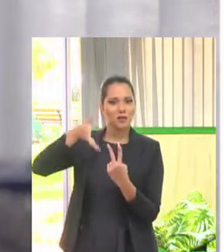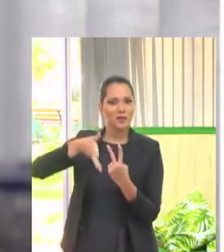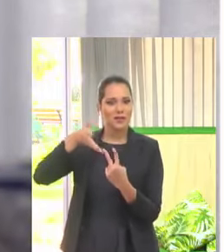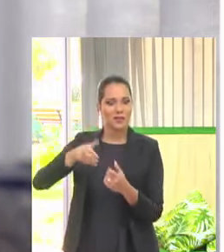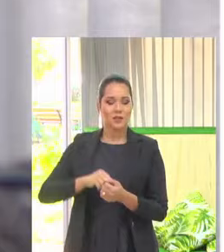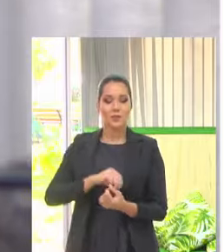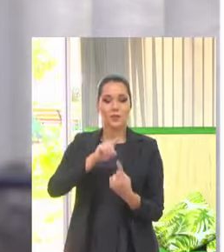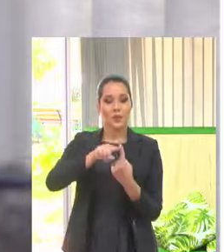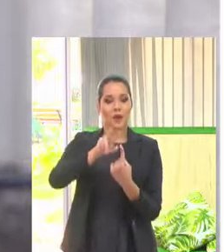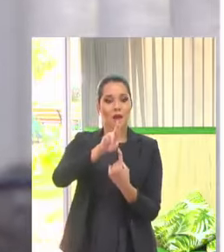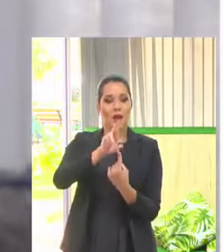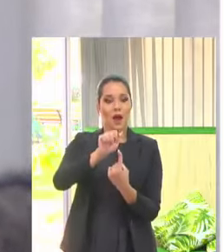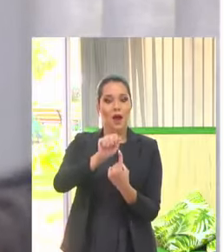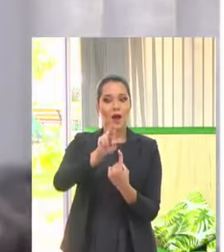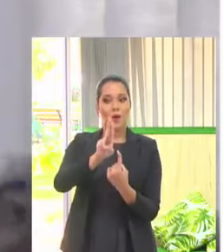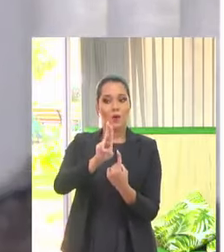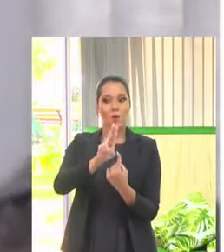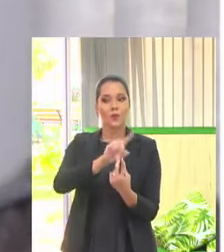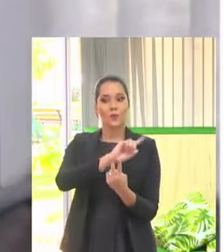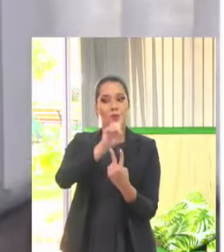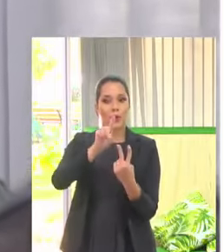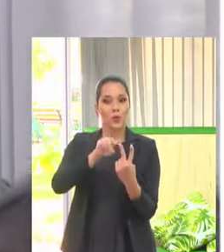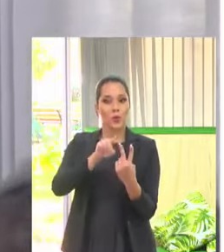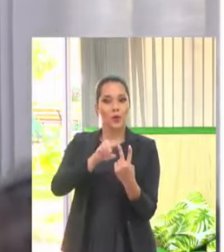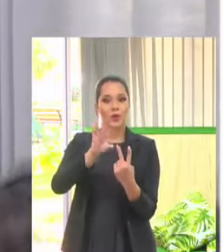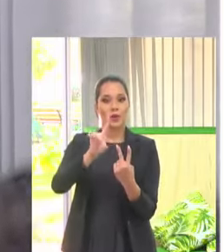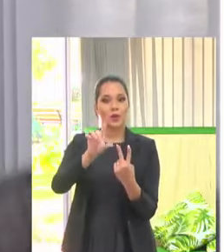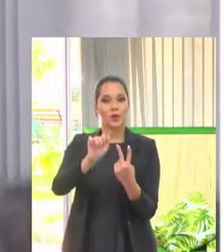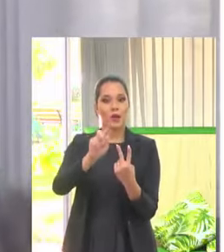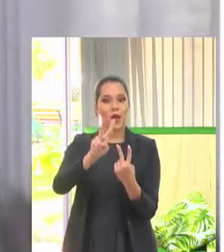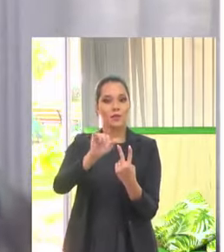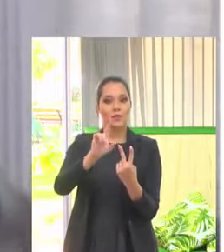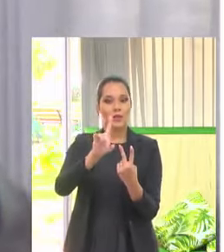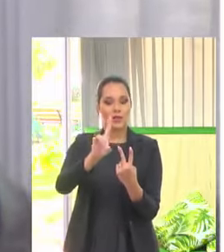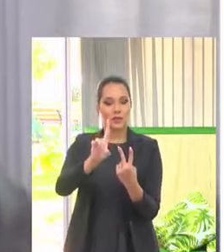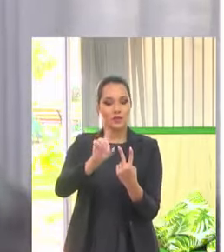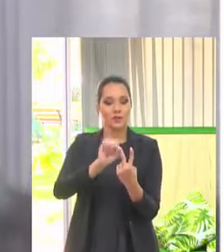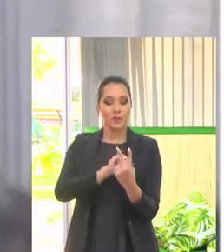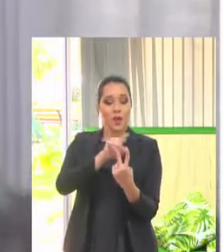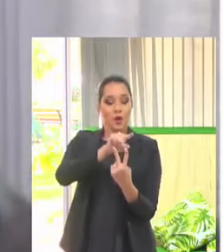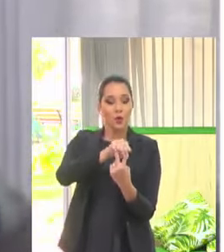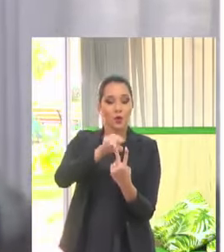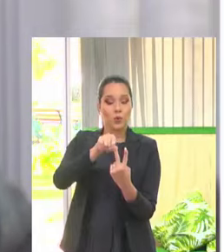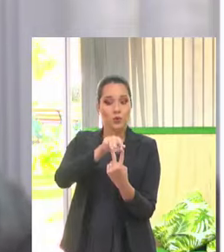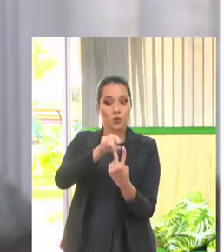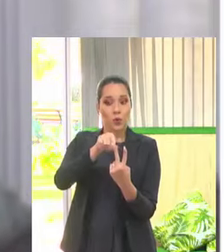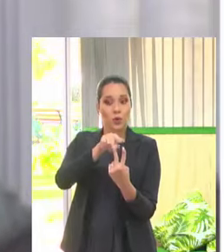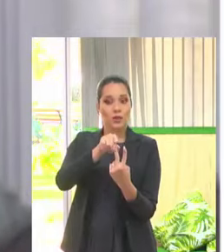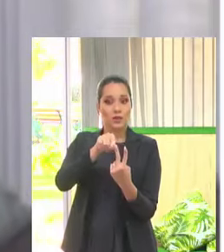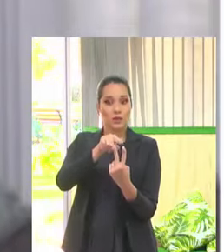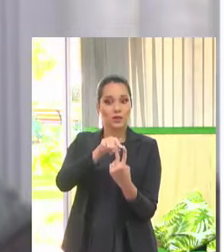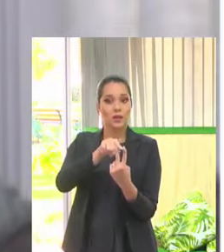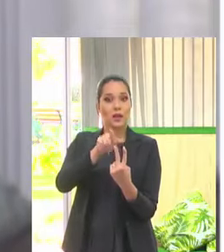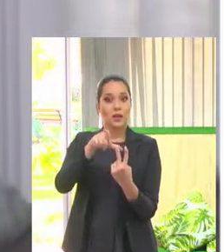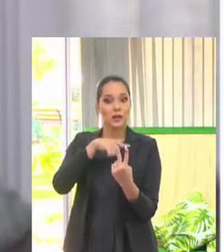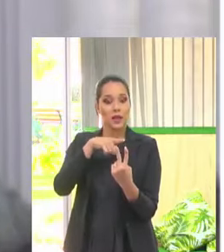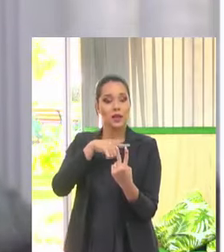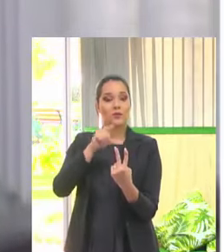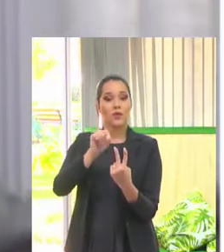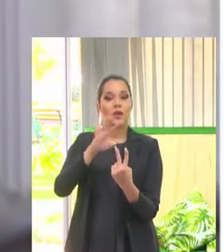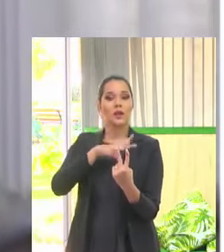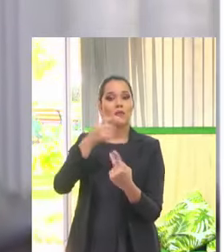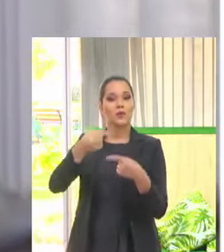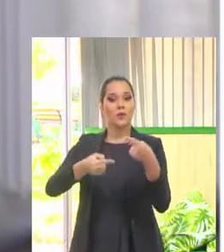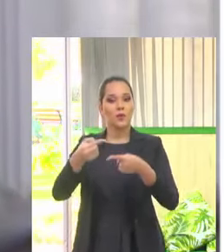Matan, and the other was Dave Eves. And they both brought the conversation around